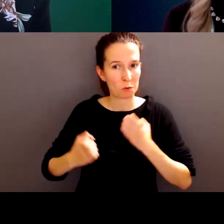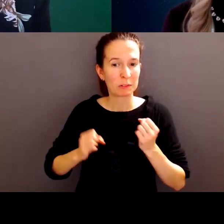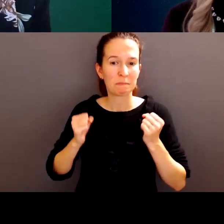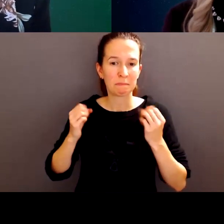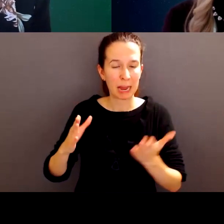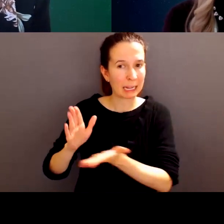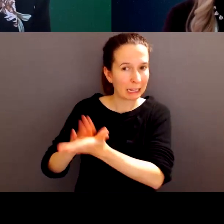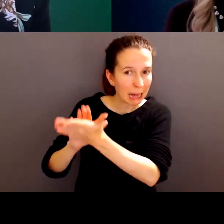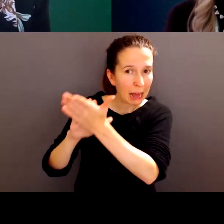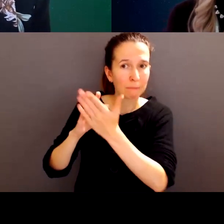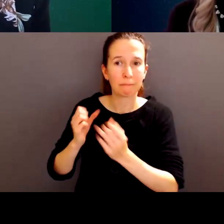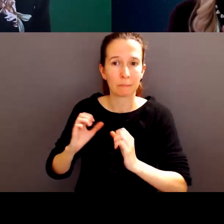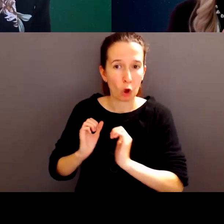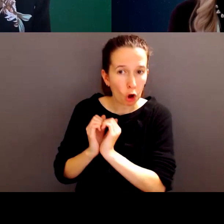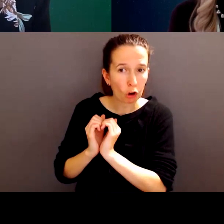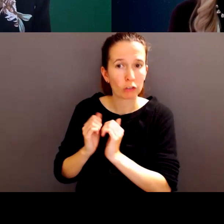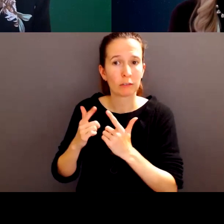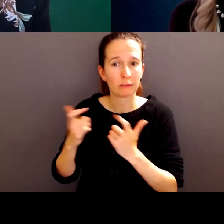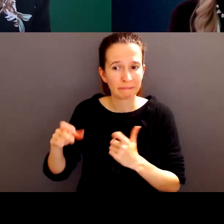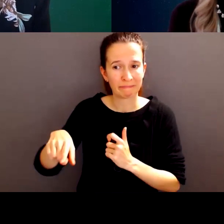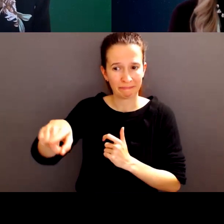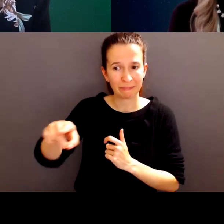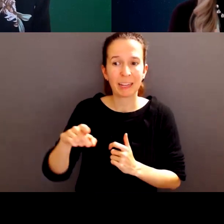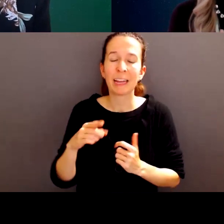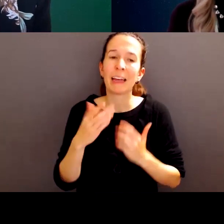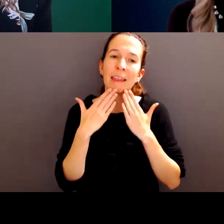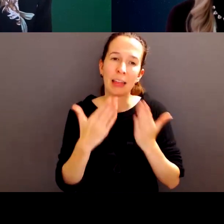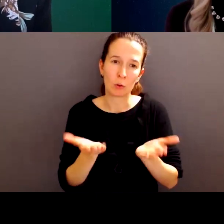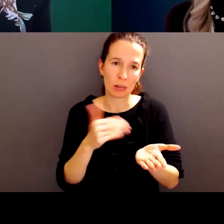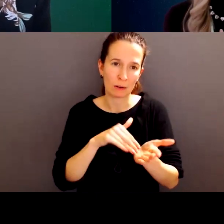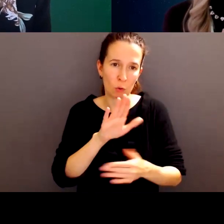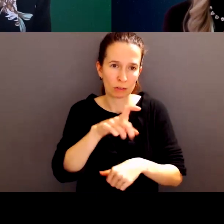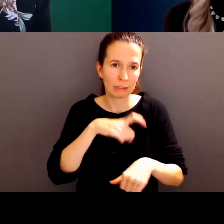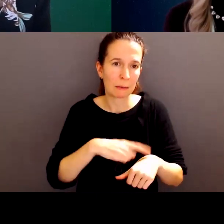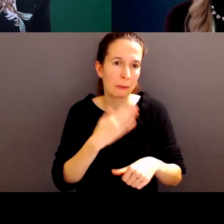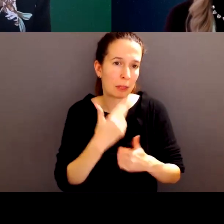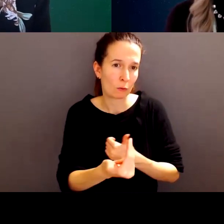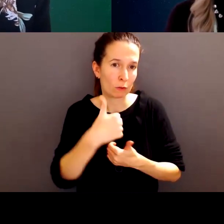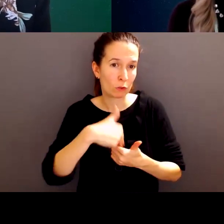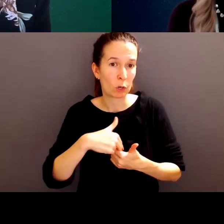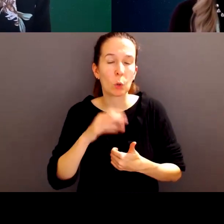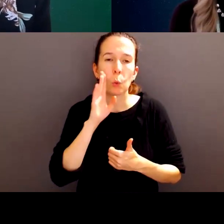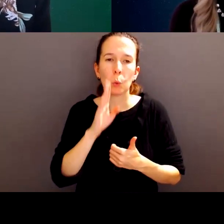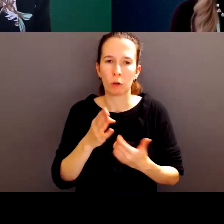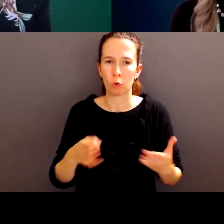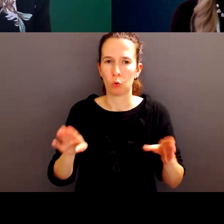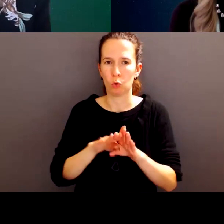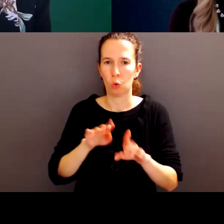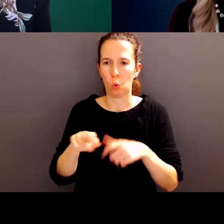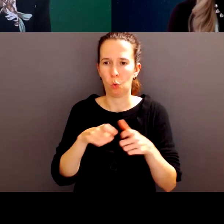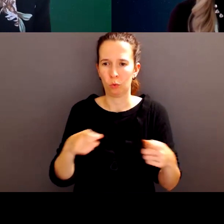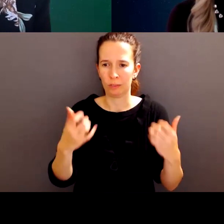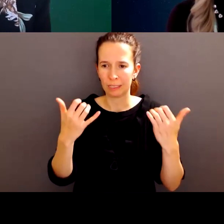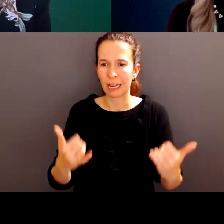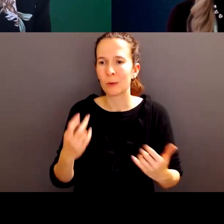of claps. Thank you so much for your time and for joining the forum, Dr. Brotto. We will close this session. And so you'll see,